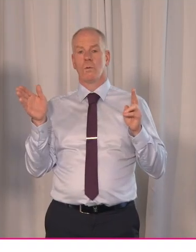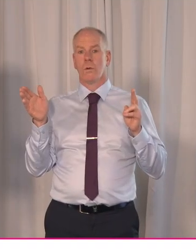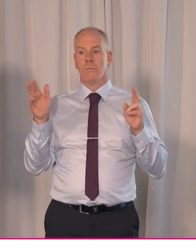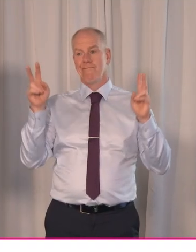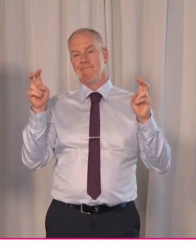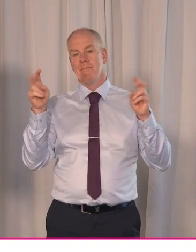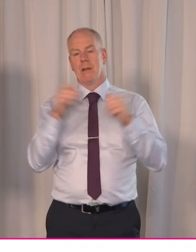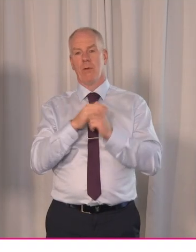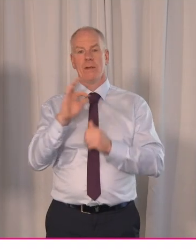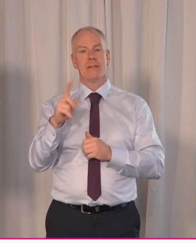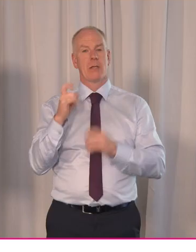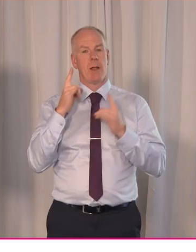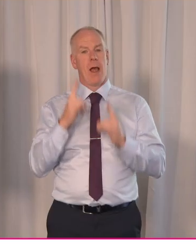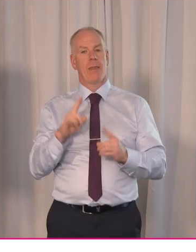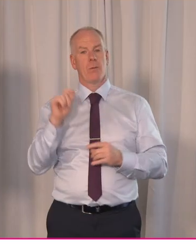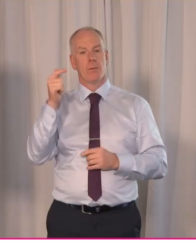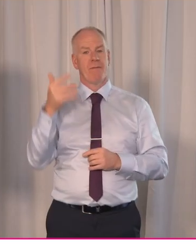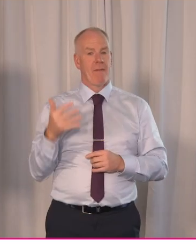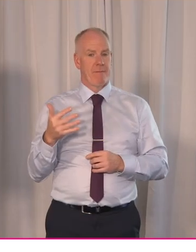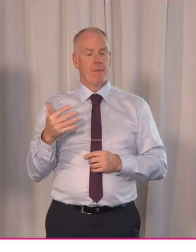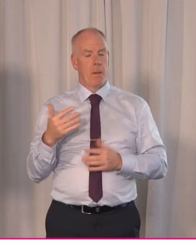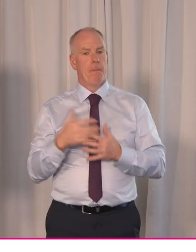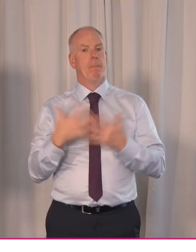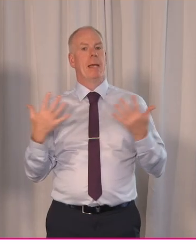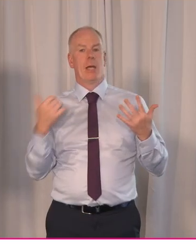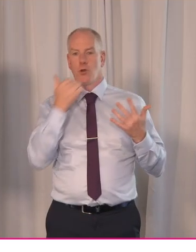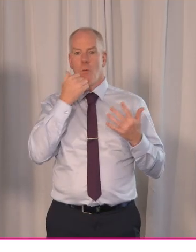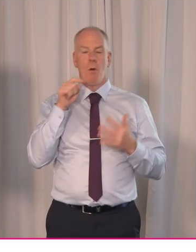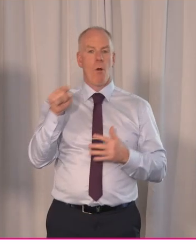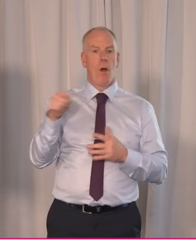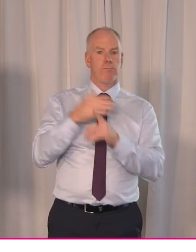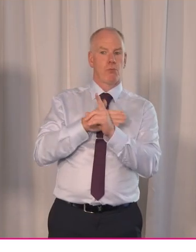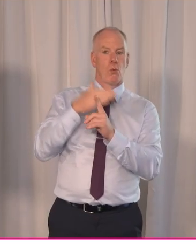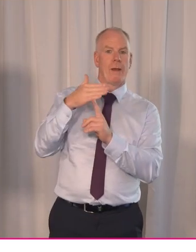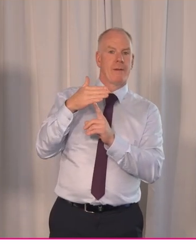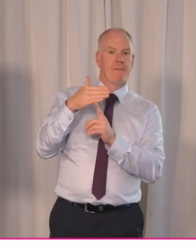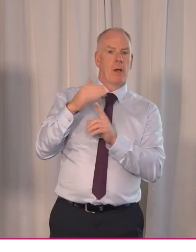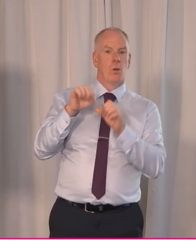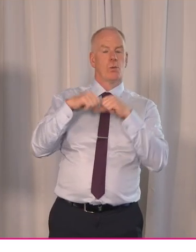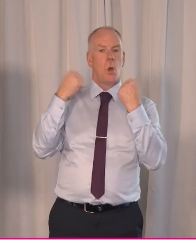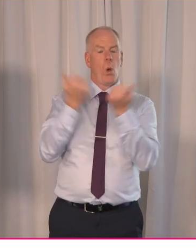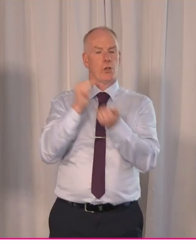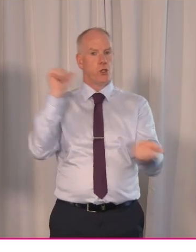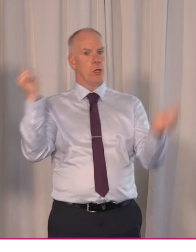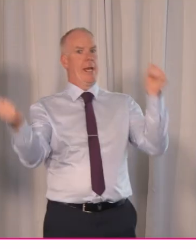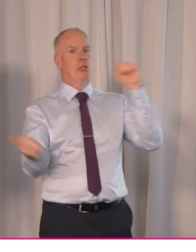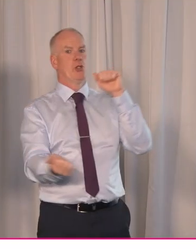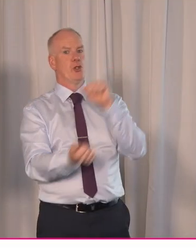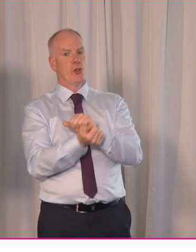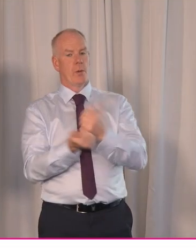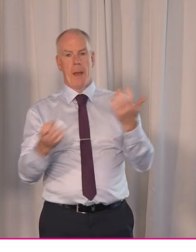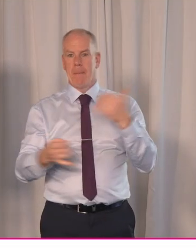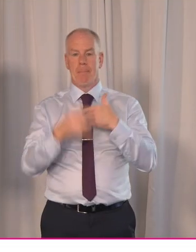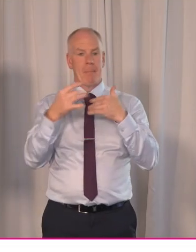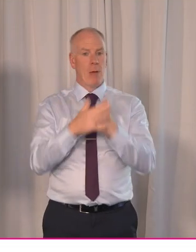in 2025. Obviously there's been significant progressive social change in Ireland. We had our marriage